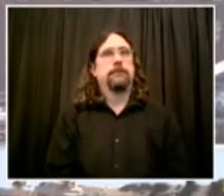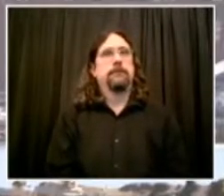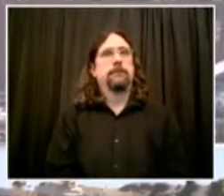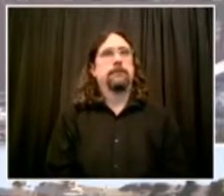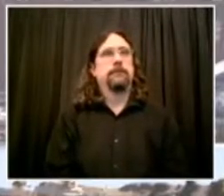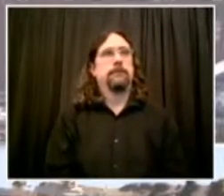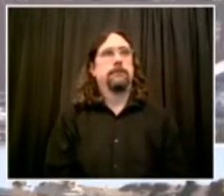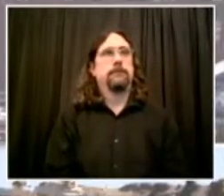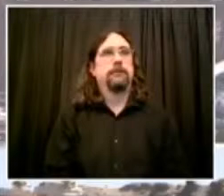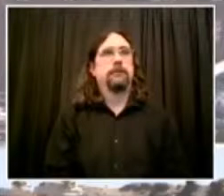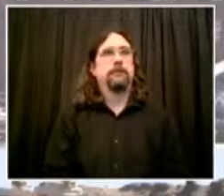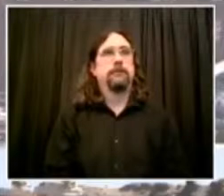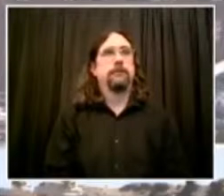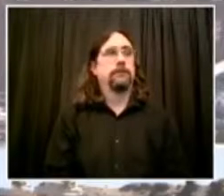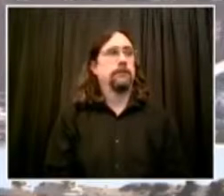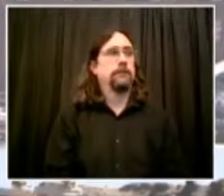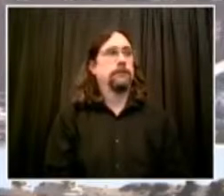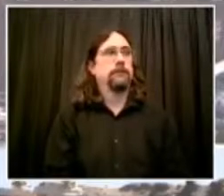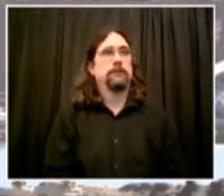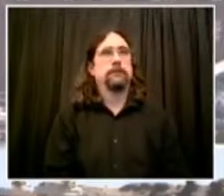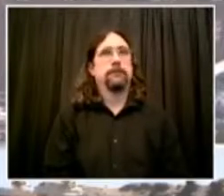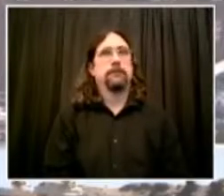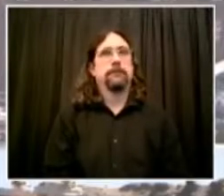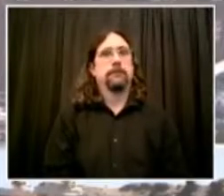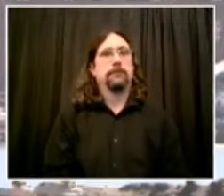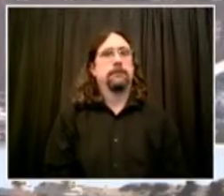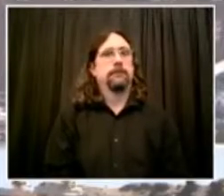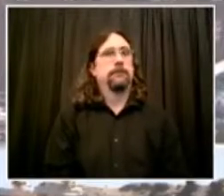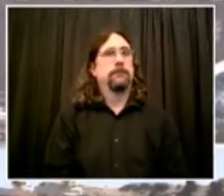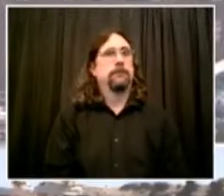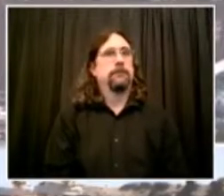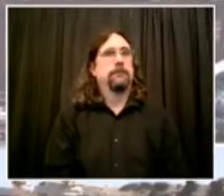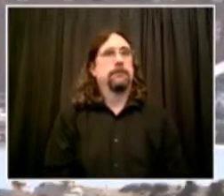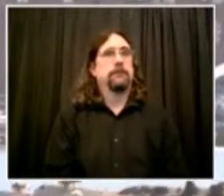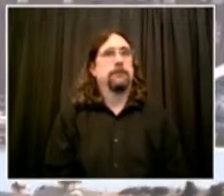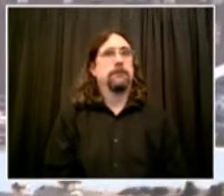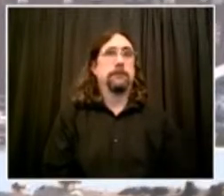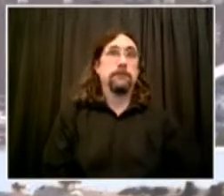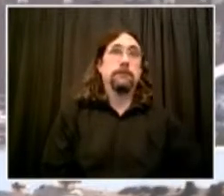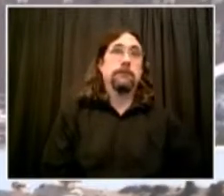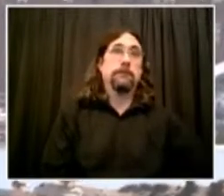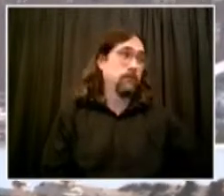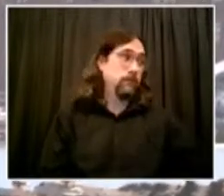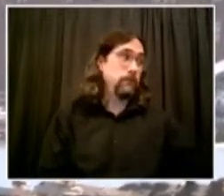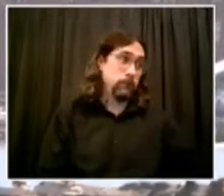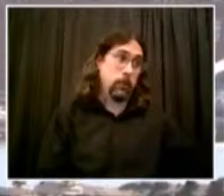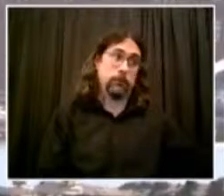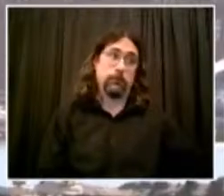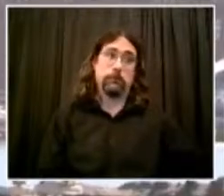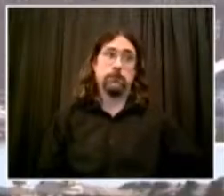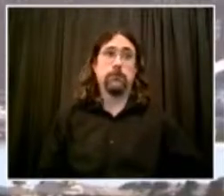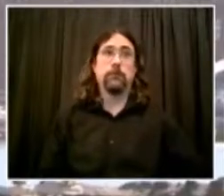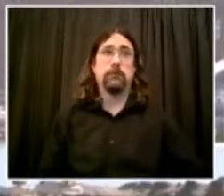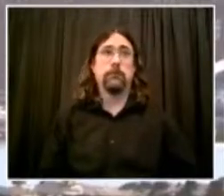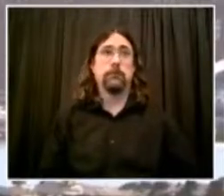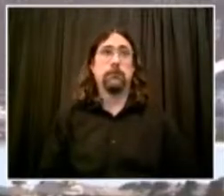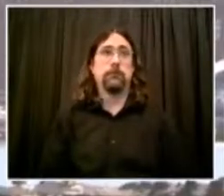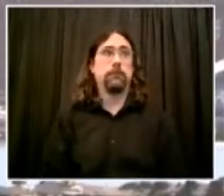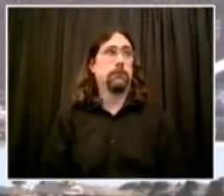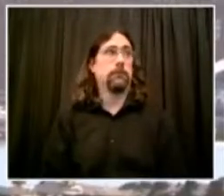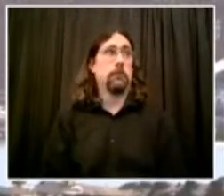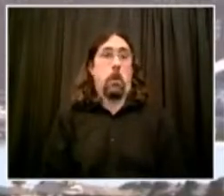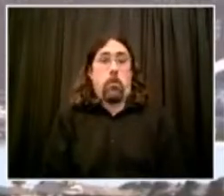a este virus. With that, to tell us about the support that the city will provide to